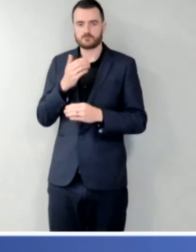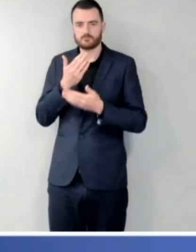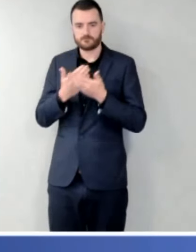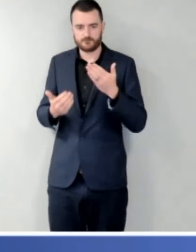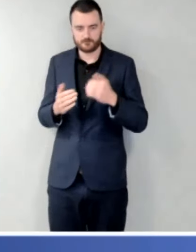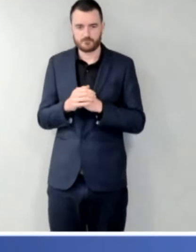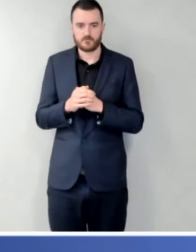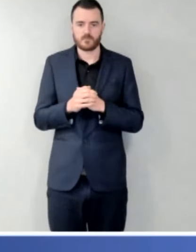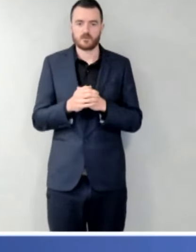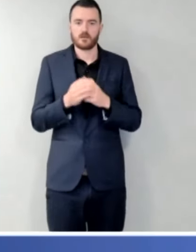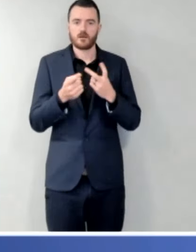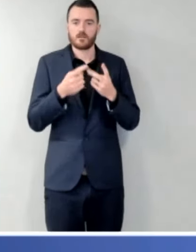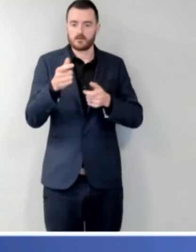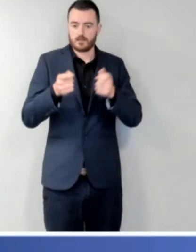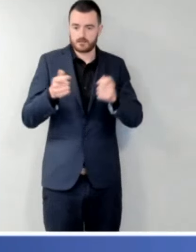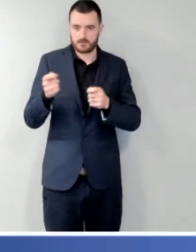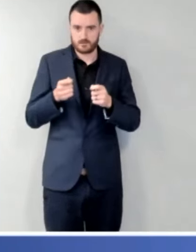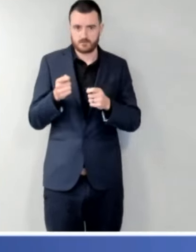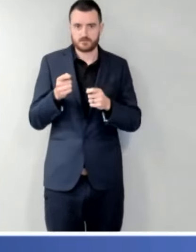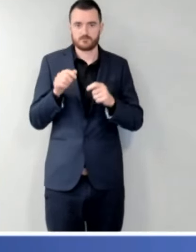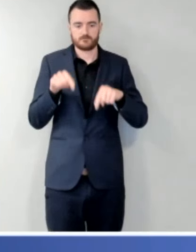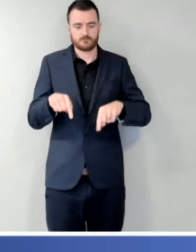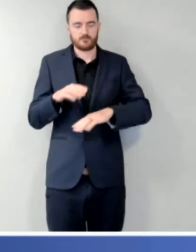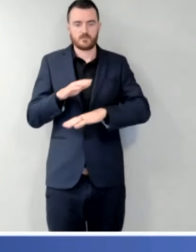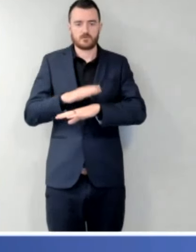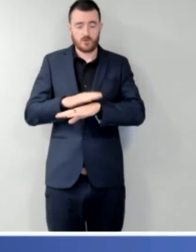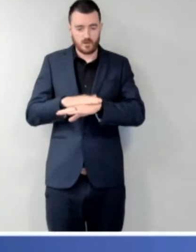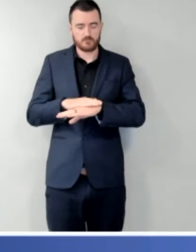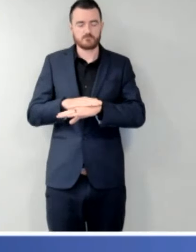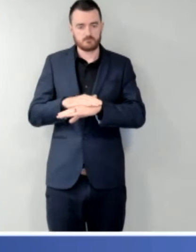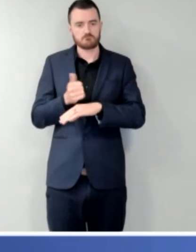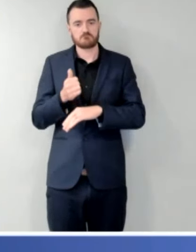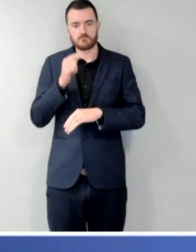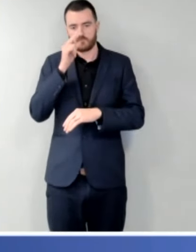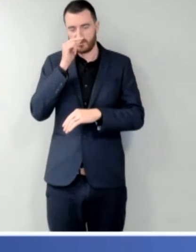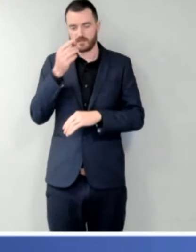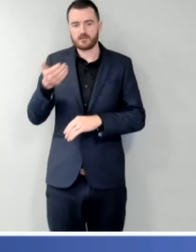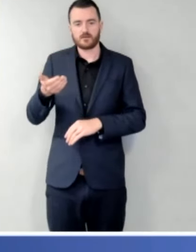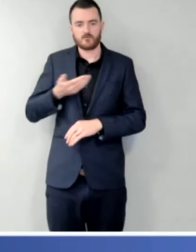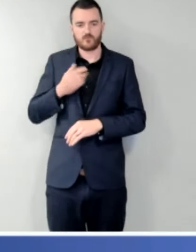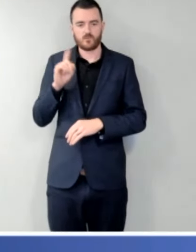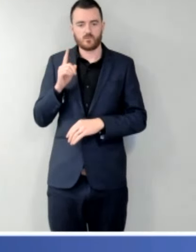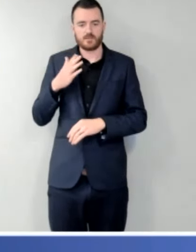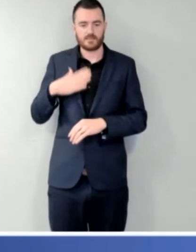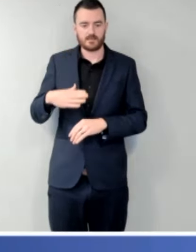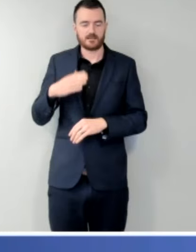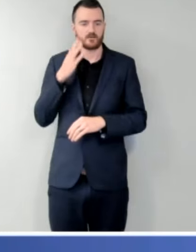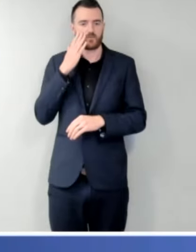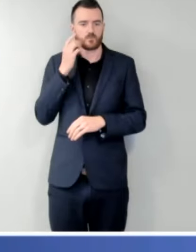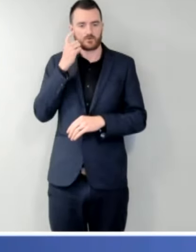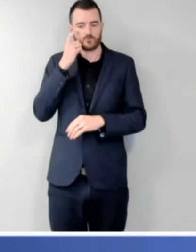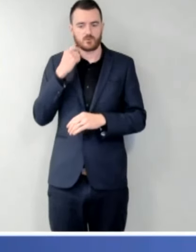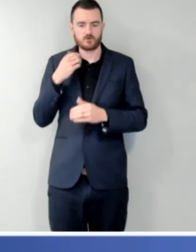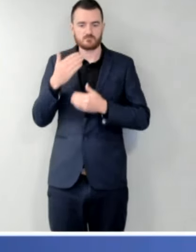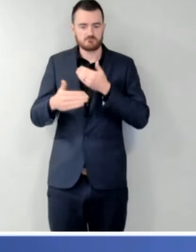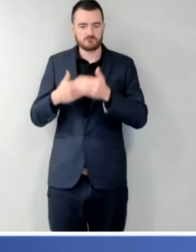guests, time can provide the embrace we need when trying to survive tragedy.